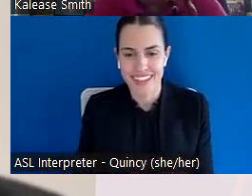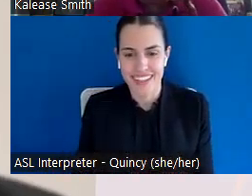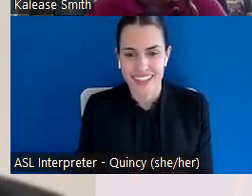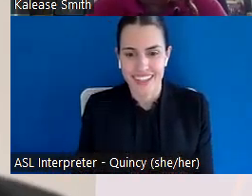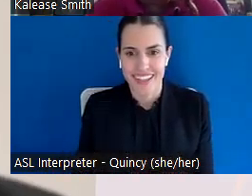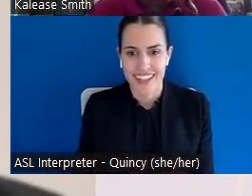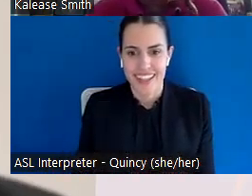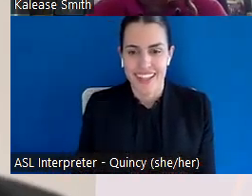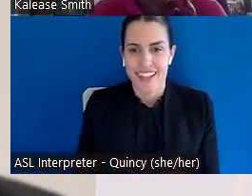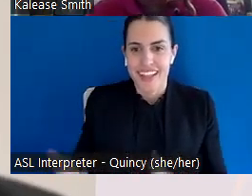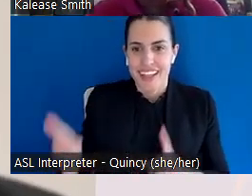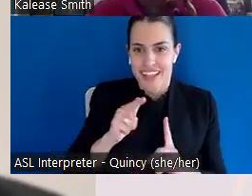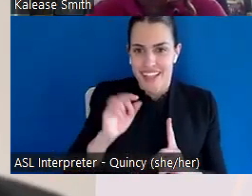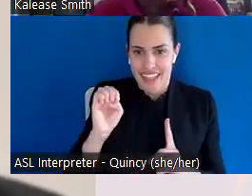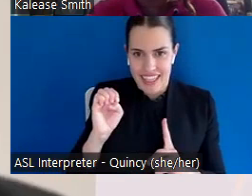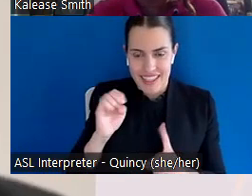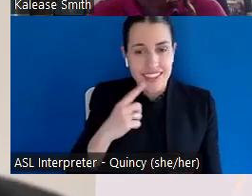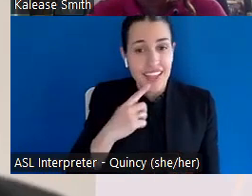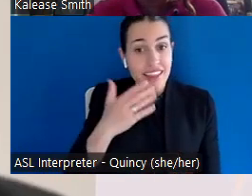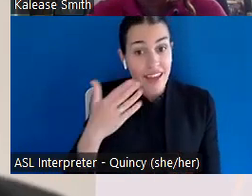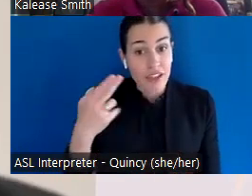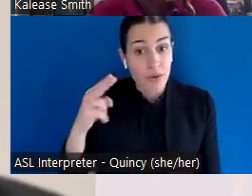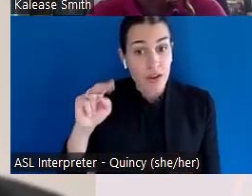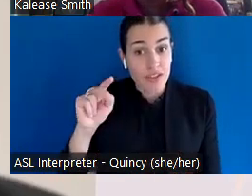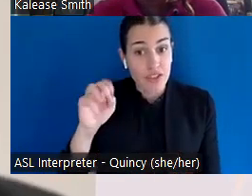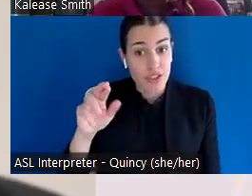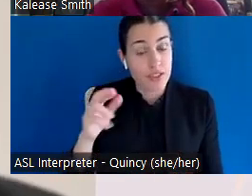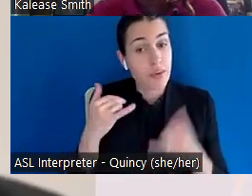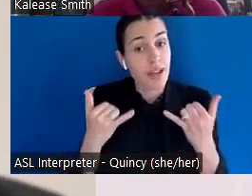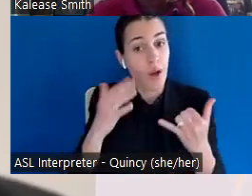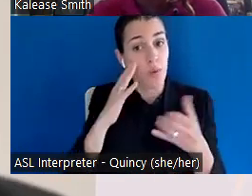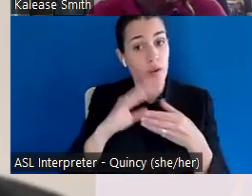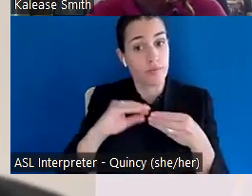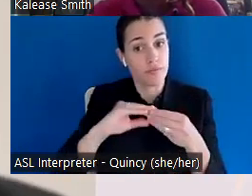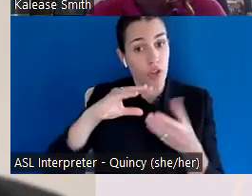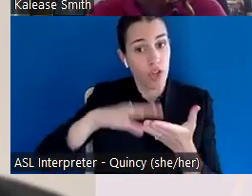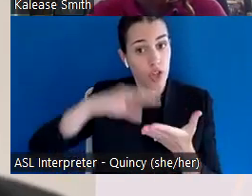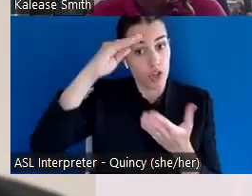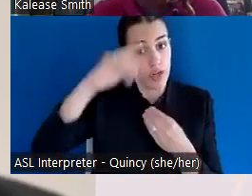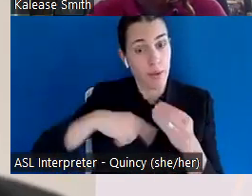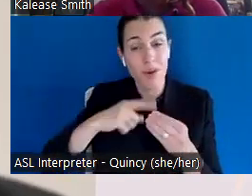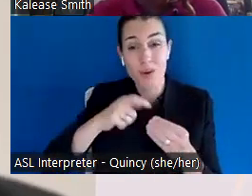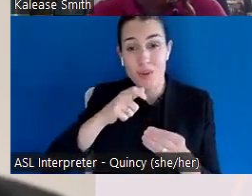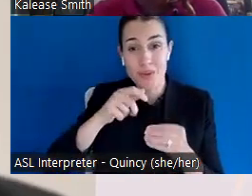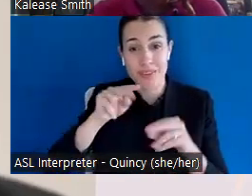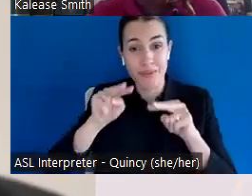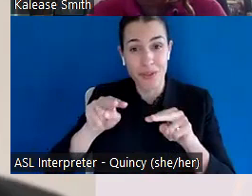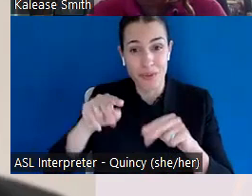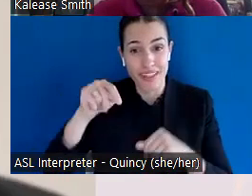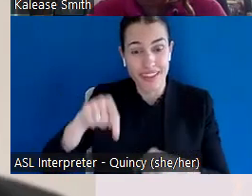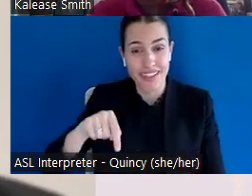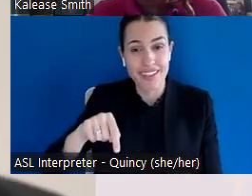Thank you, Hunter. At this moment, we are going to learn a bit about the folks who are viewing this webinar today via a word